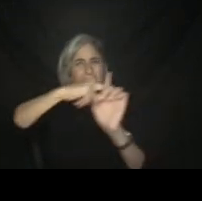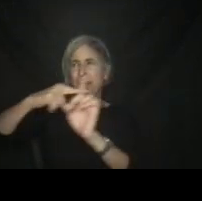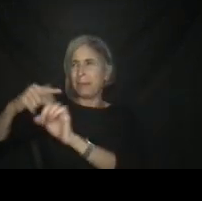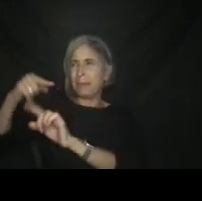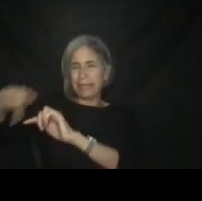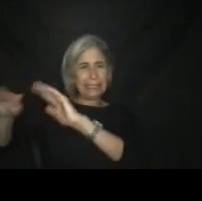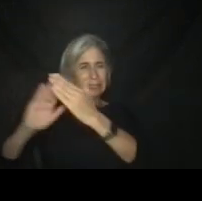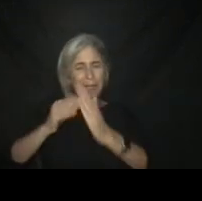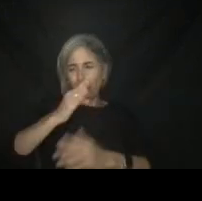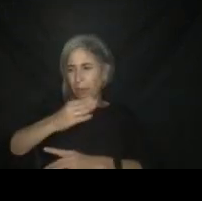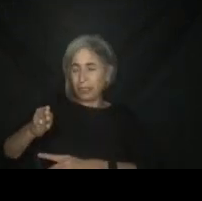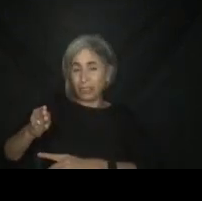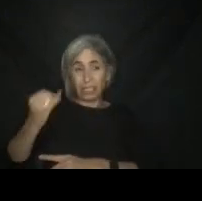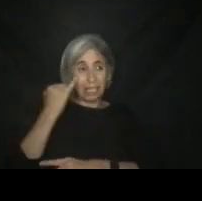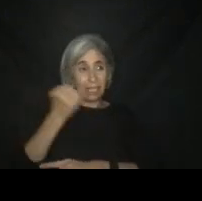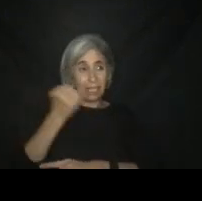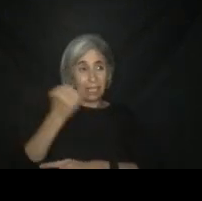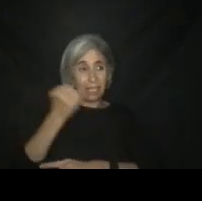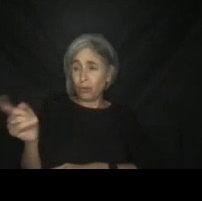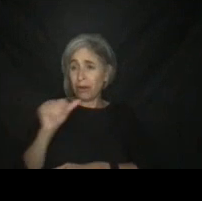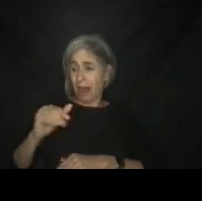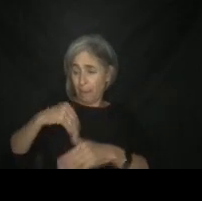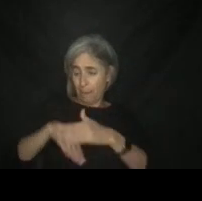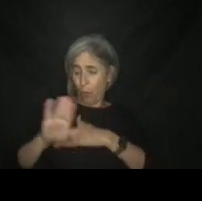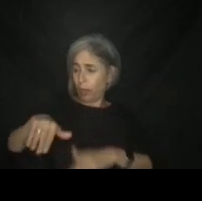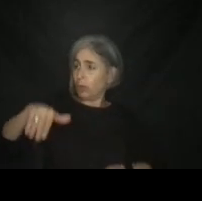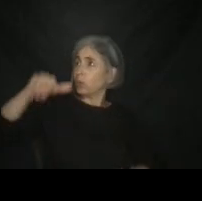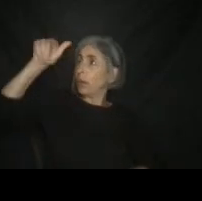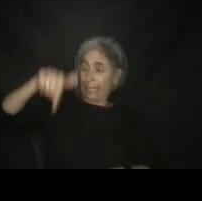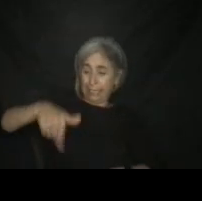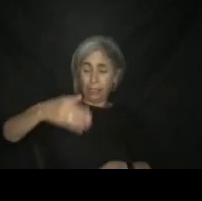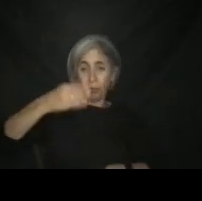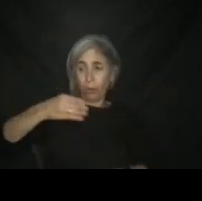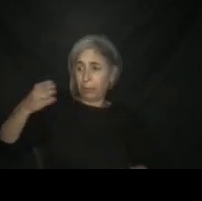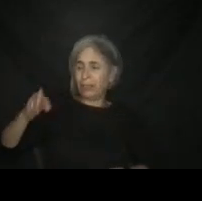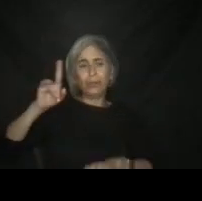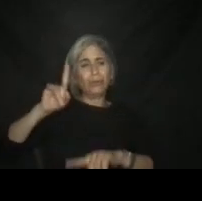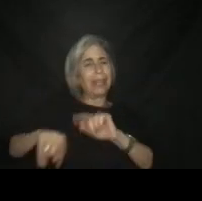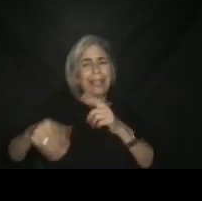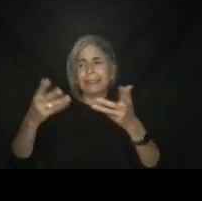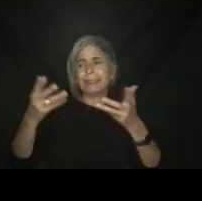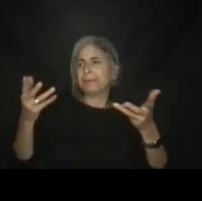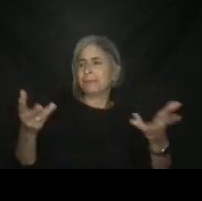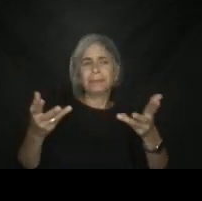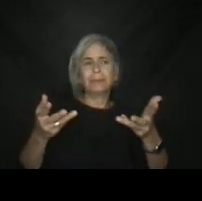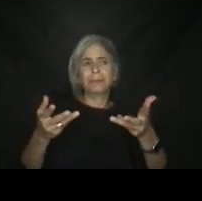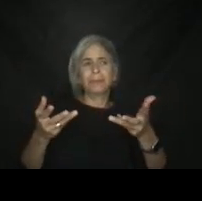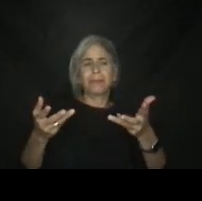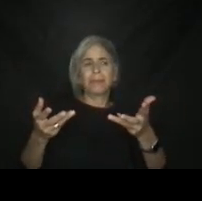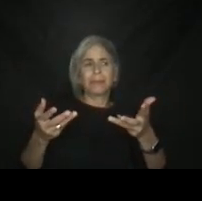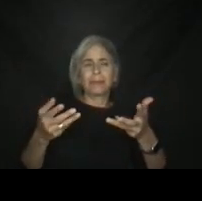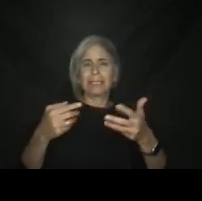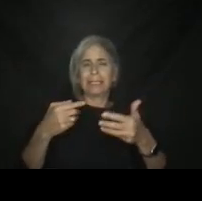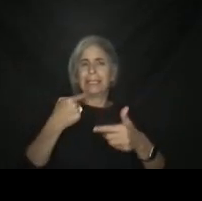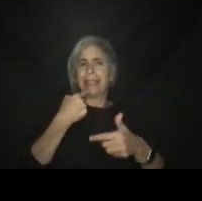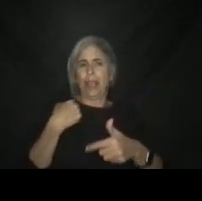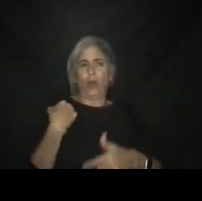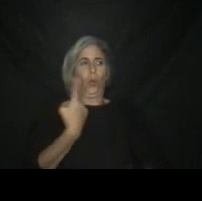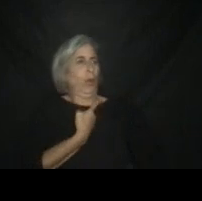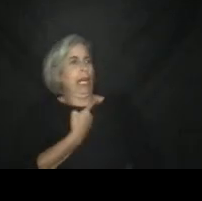Beach. And if you weren't born and raised in the city of Boynton Beach, you really can't go for things like we know how